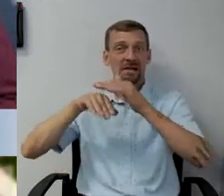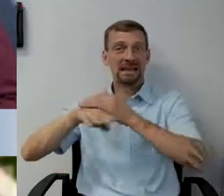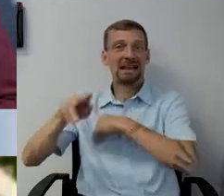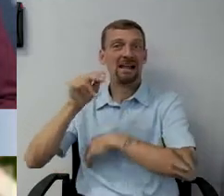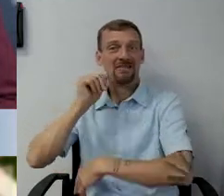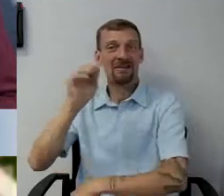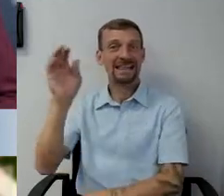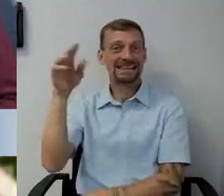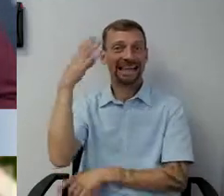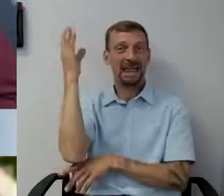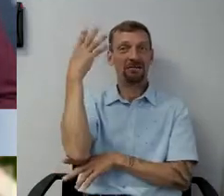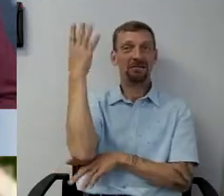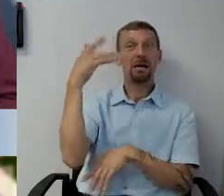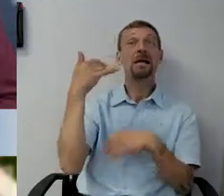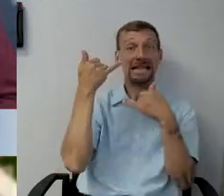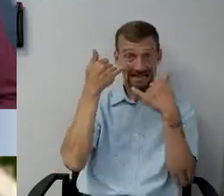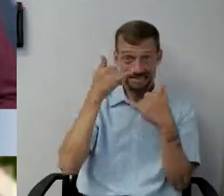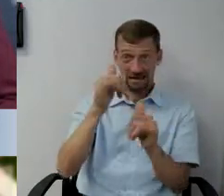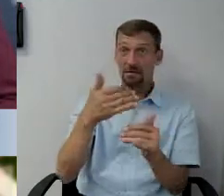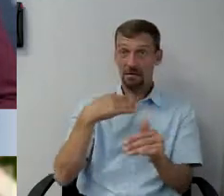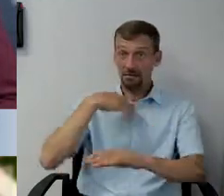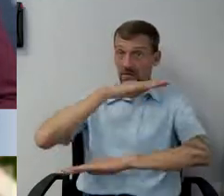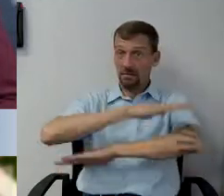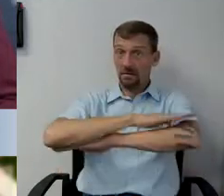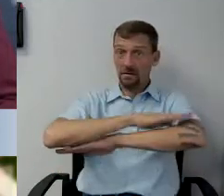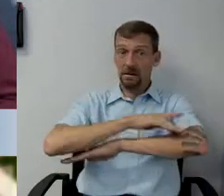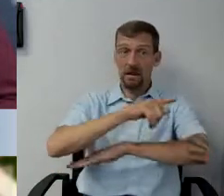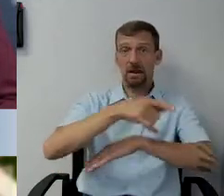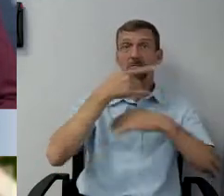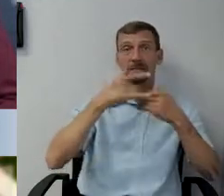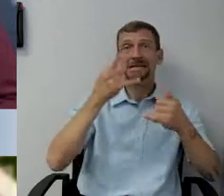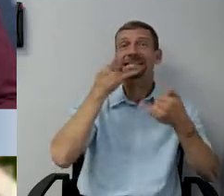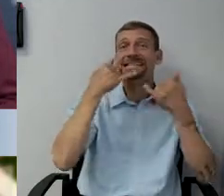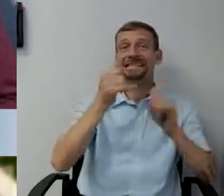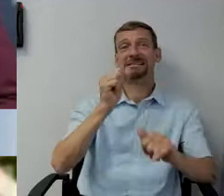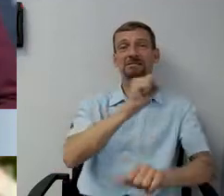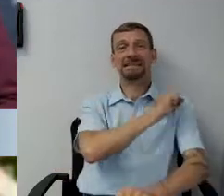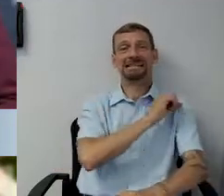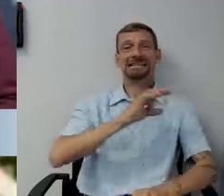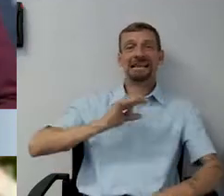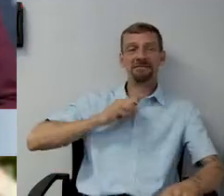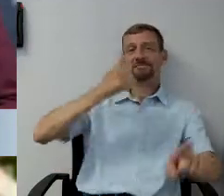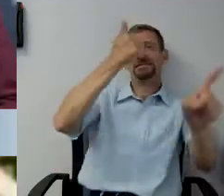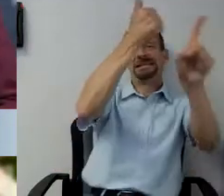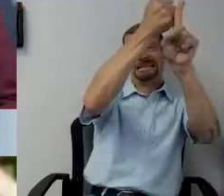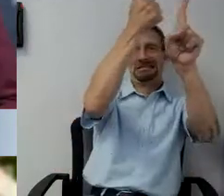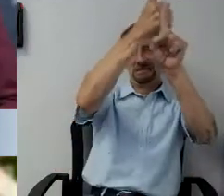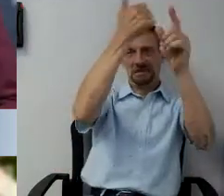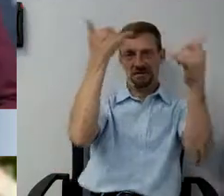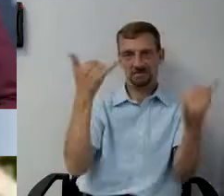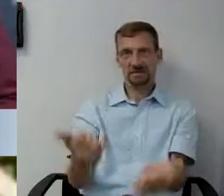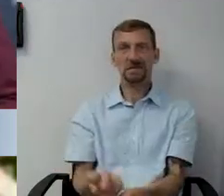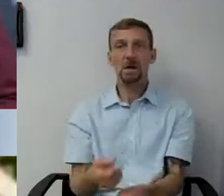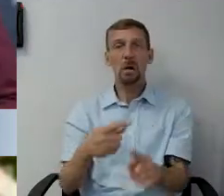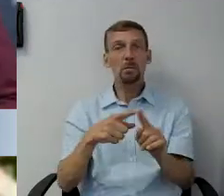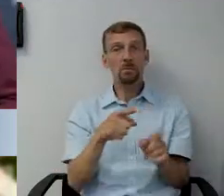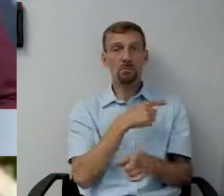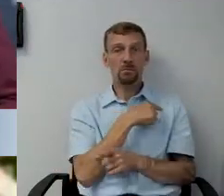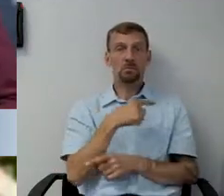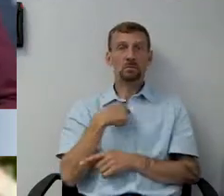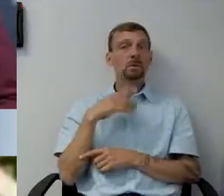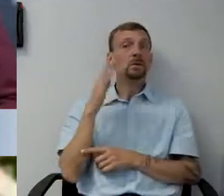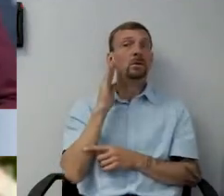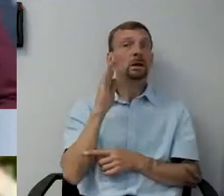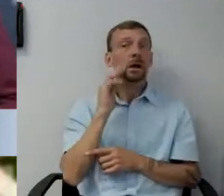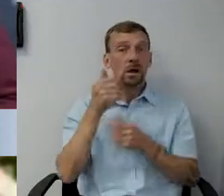centers, we still have those screening desks set up, but they're now staffing it. So we'll probably, to the extent we can,